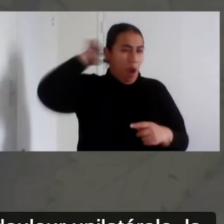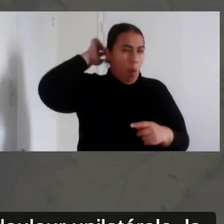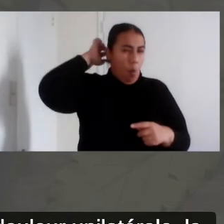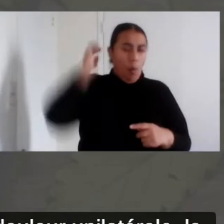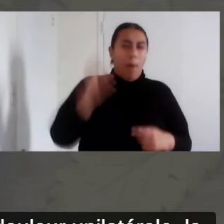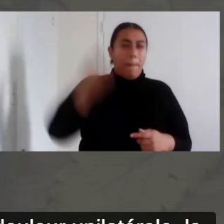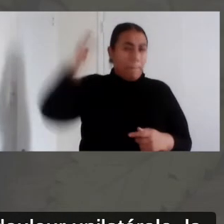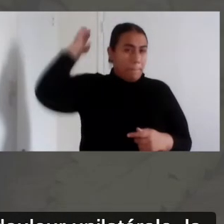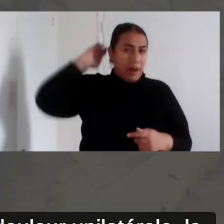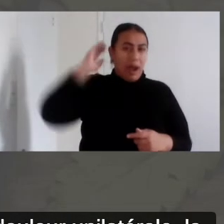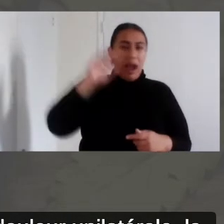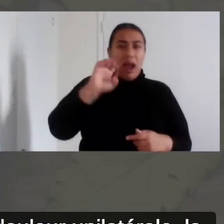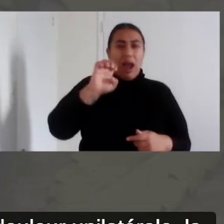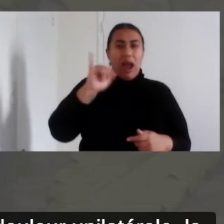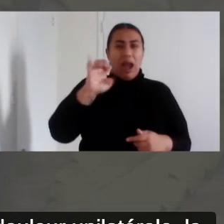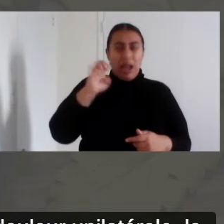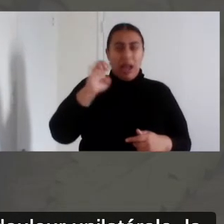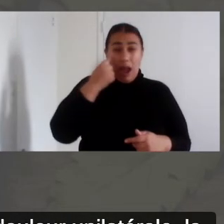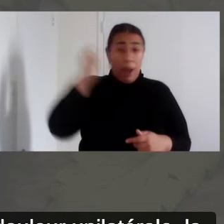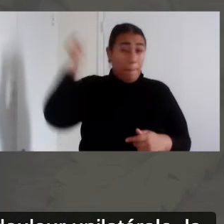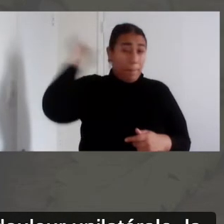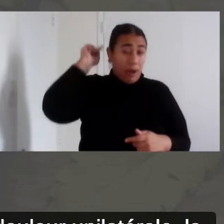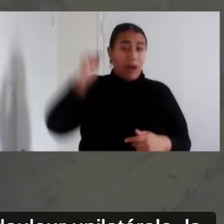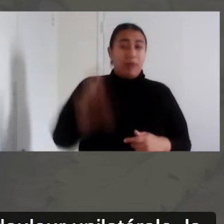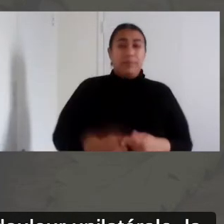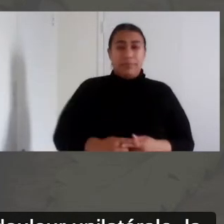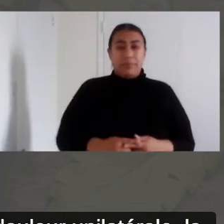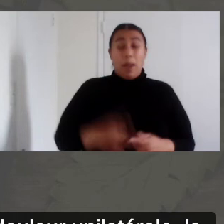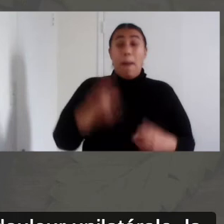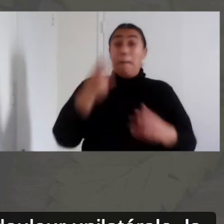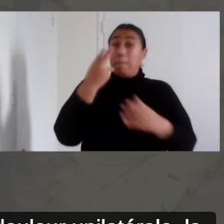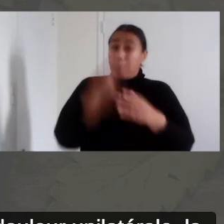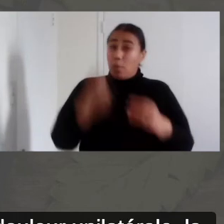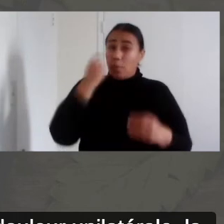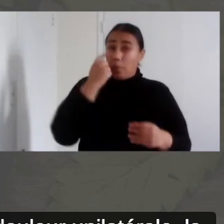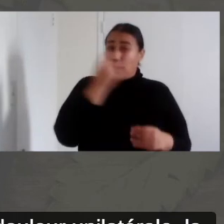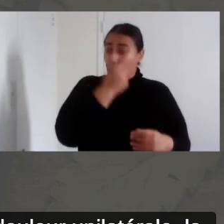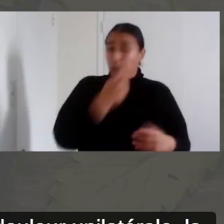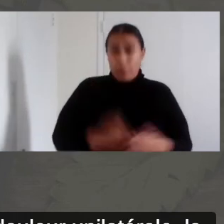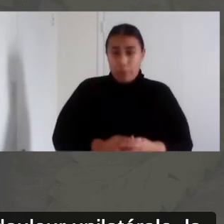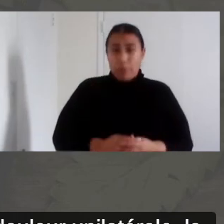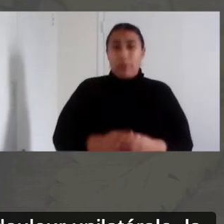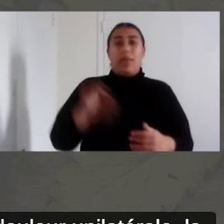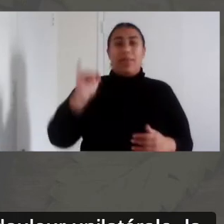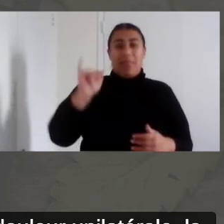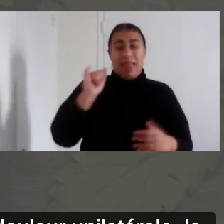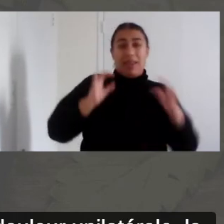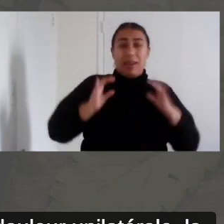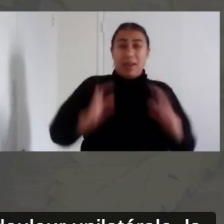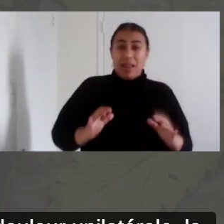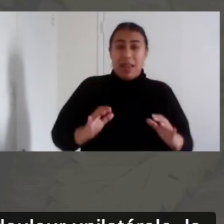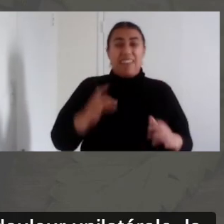The second case, this is a 42-year-old male that presents with unilateral